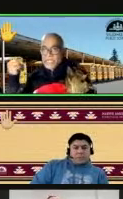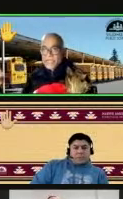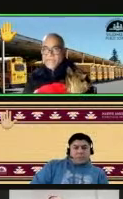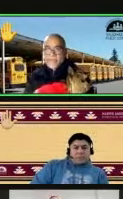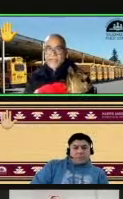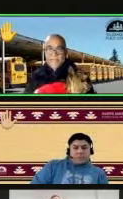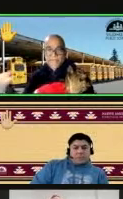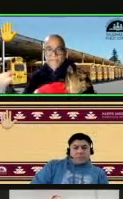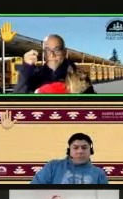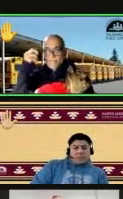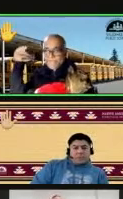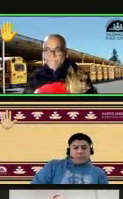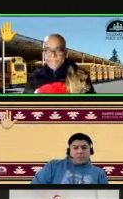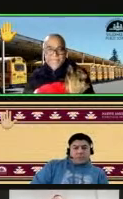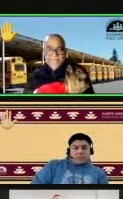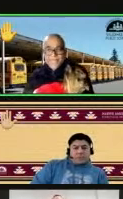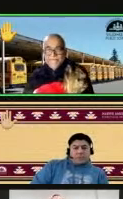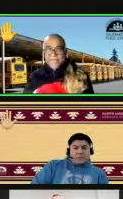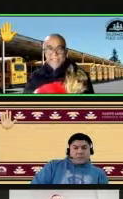are native